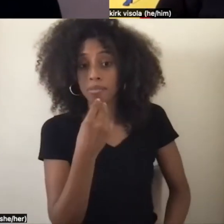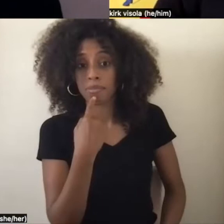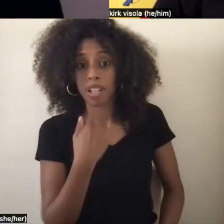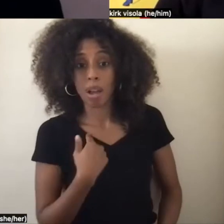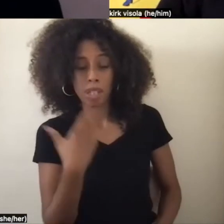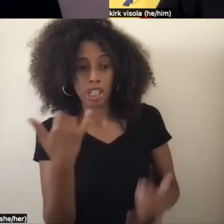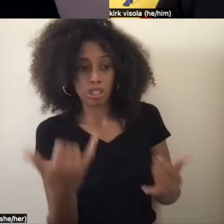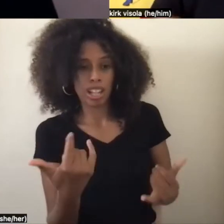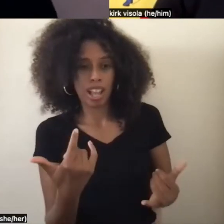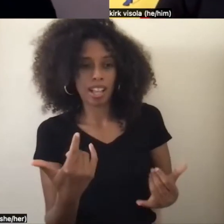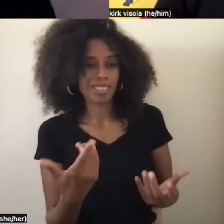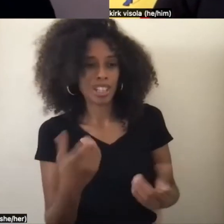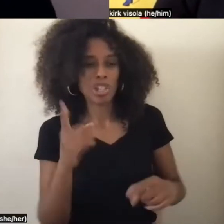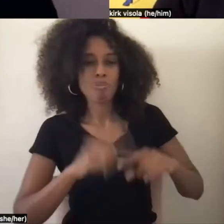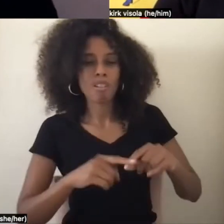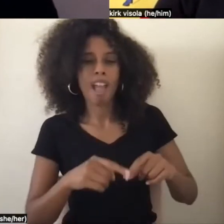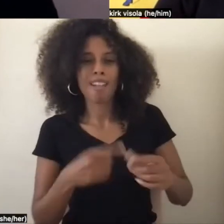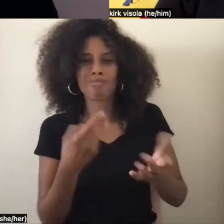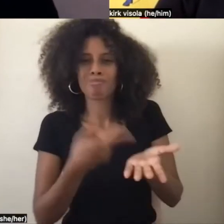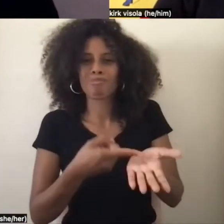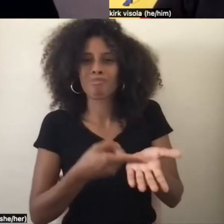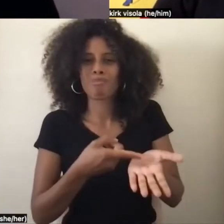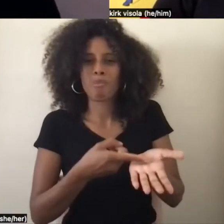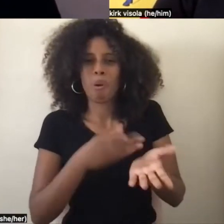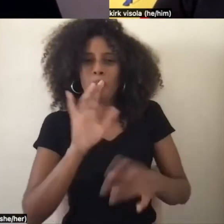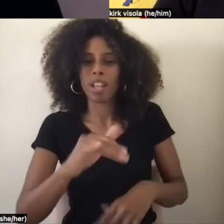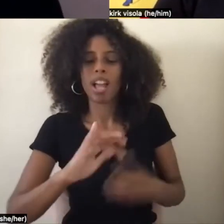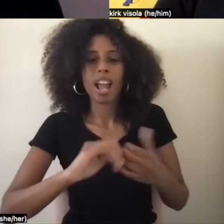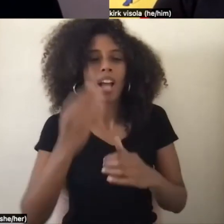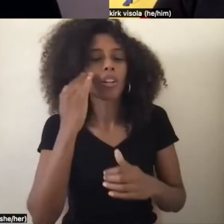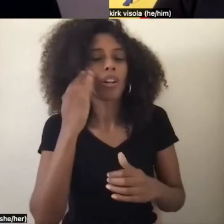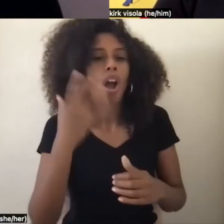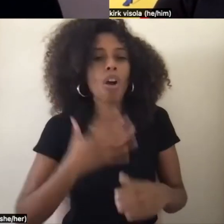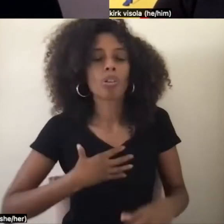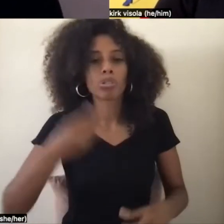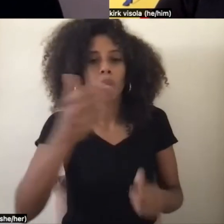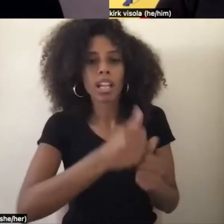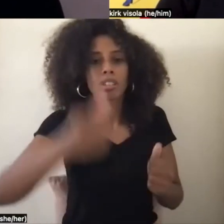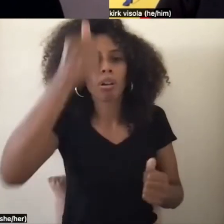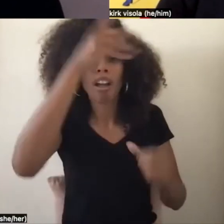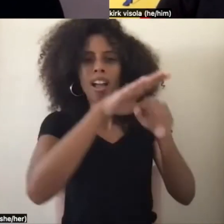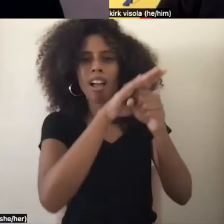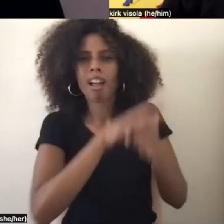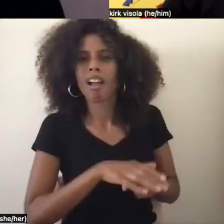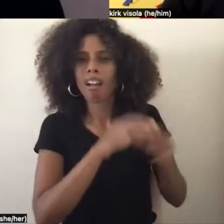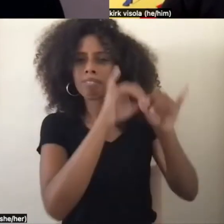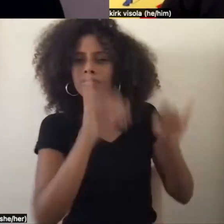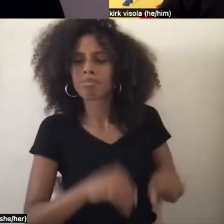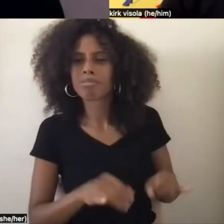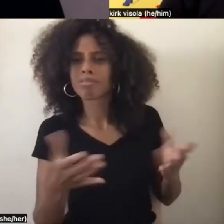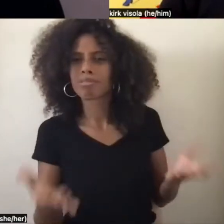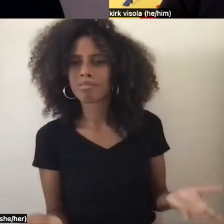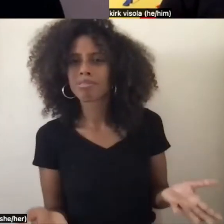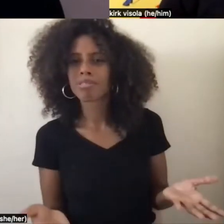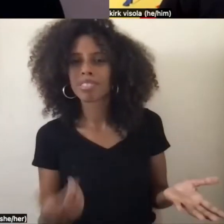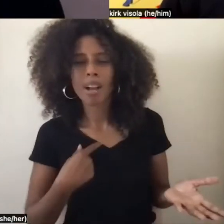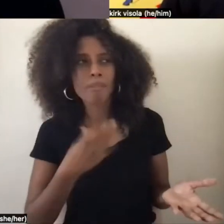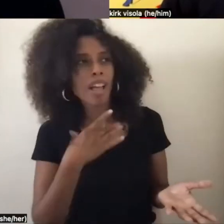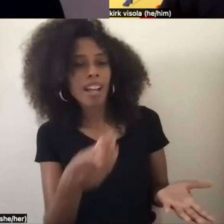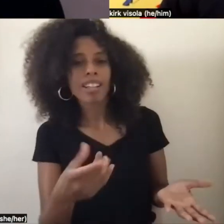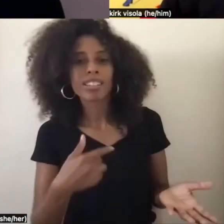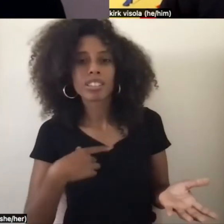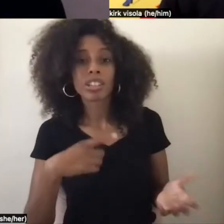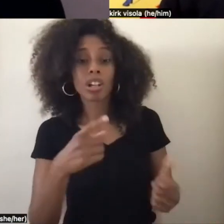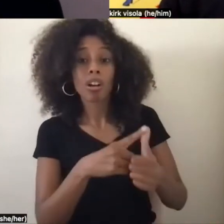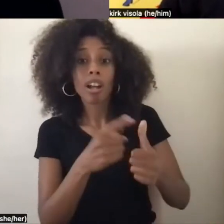it's white supremacy? Oh, yesterday. How do you know it's white supremacy? And I said, dude, if I have to tell you, A, what you can